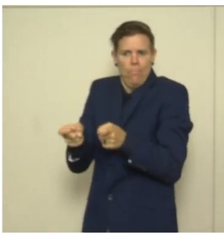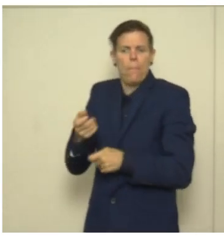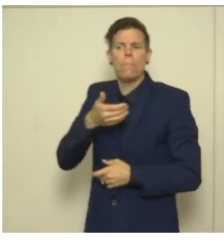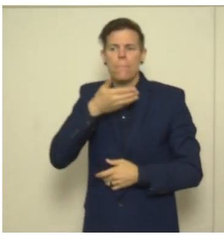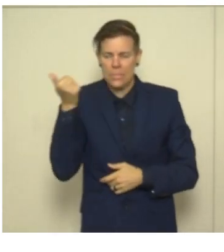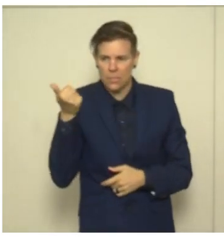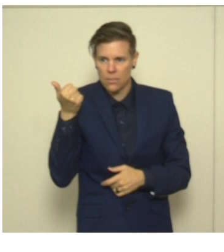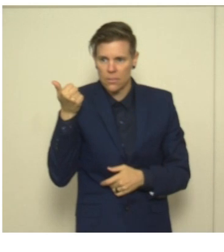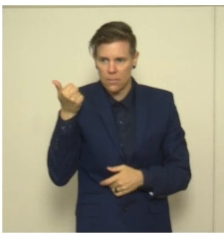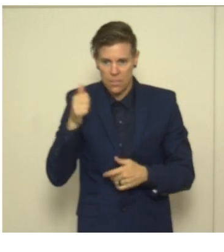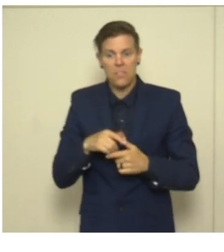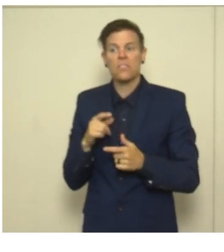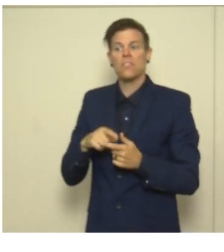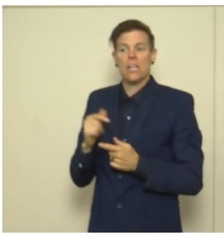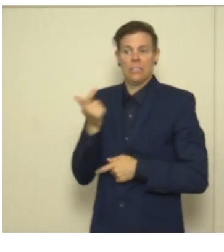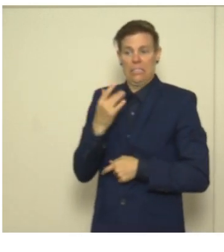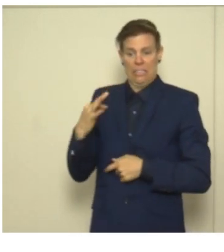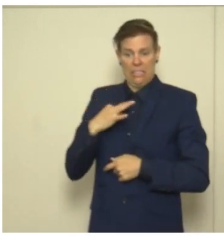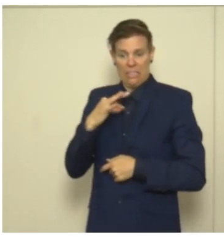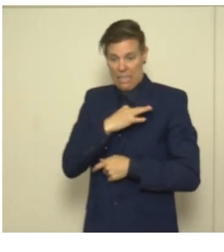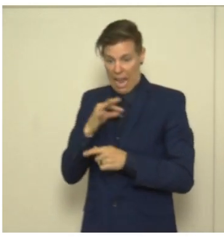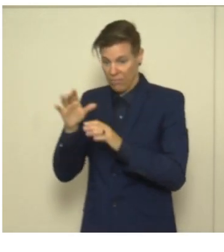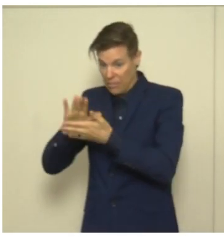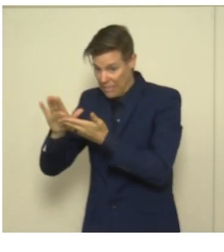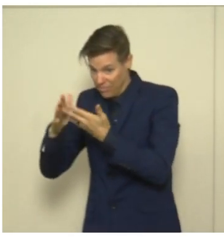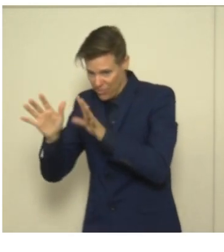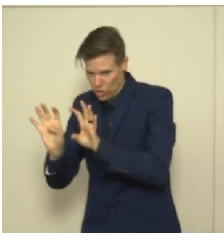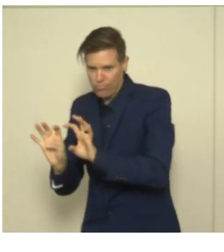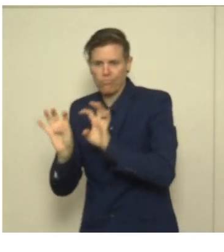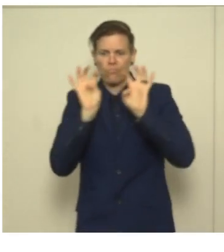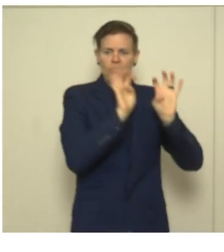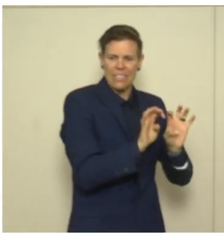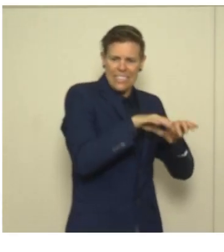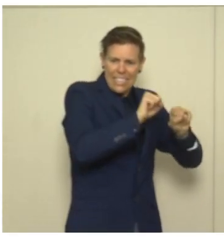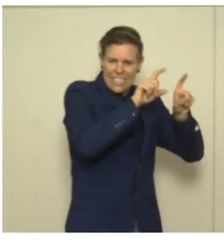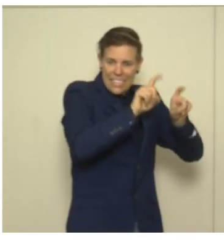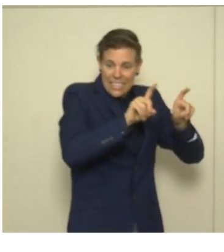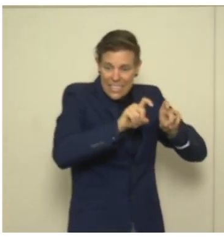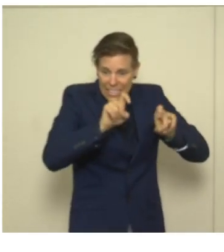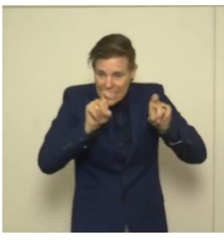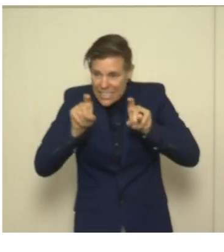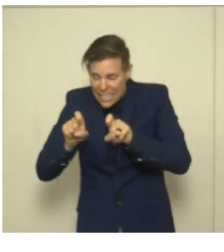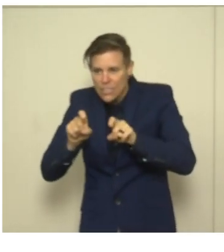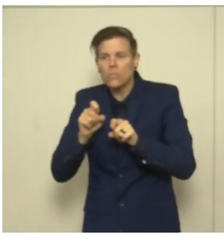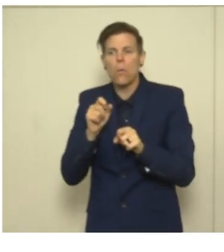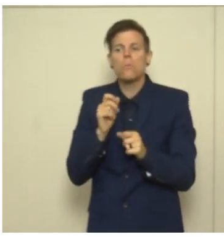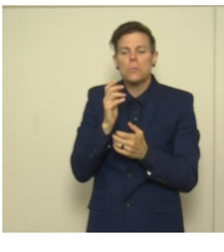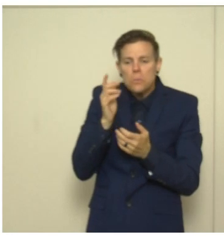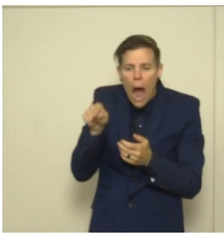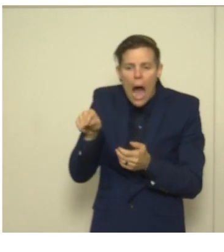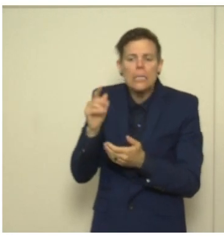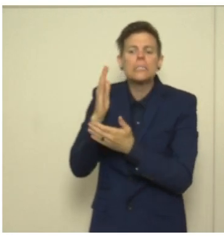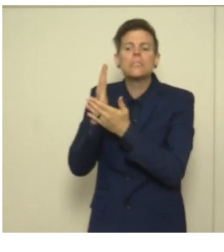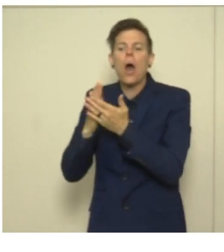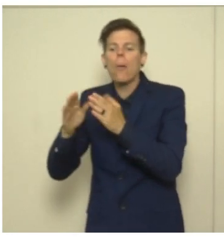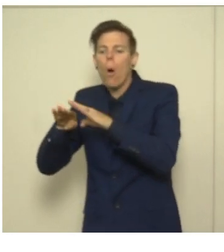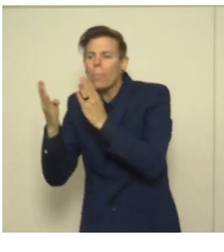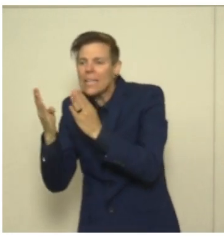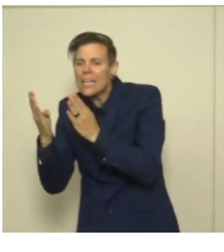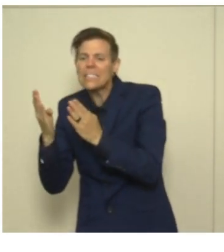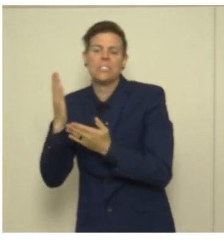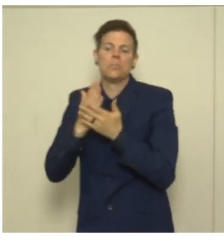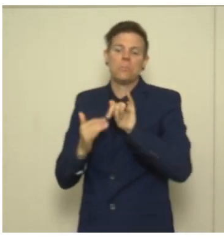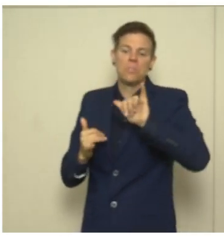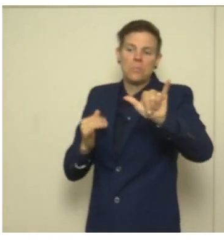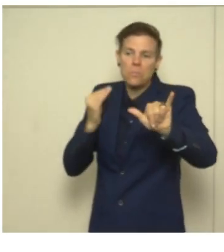and come back, or with some hybrid. Some employees are isolated, tested, and quarantined, and some others that we rule out because